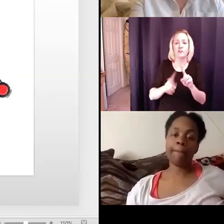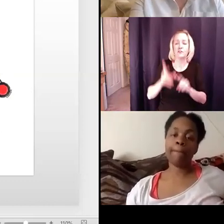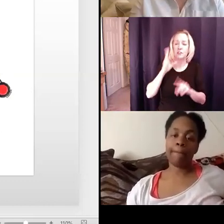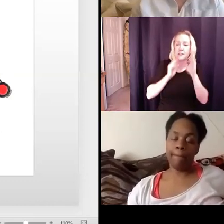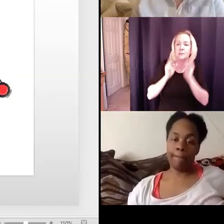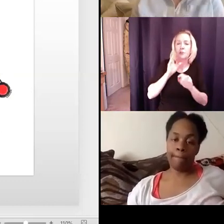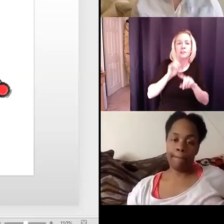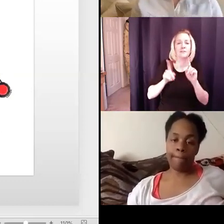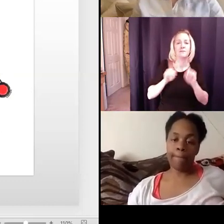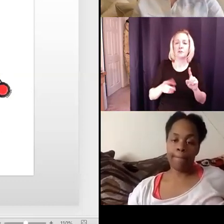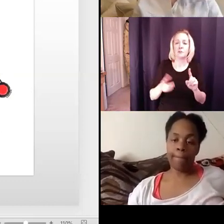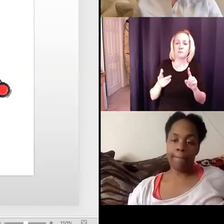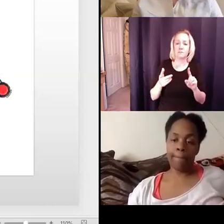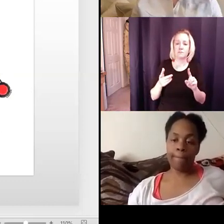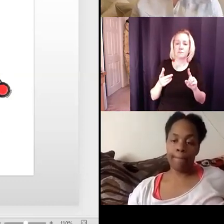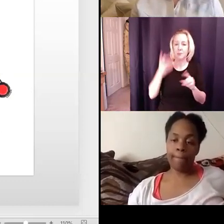information